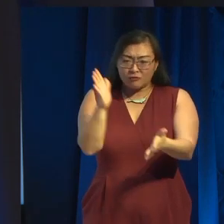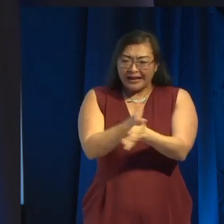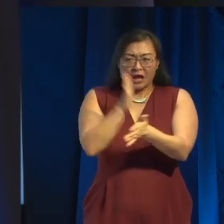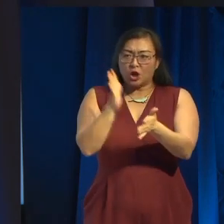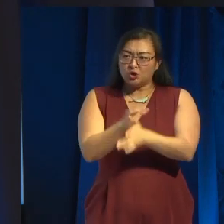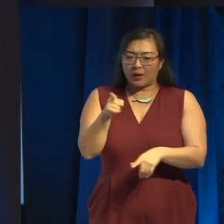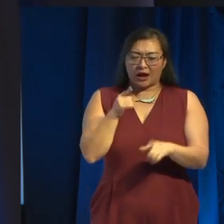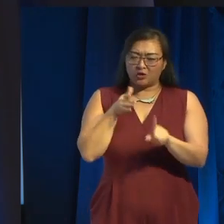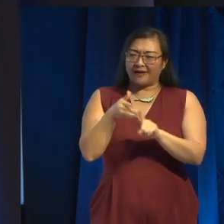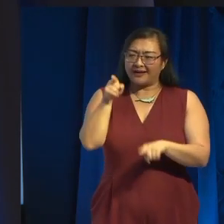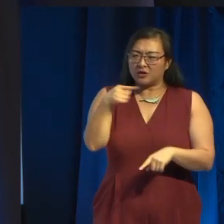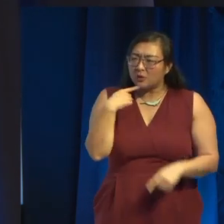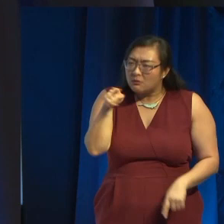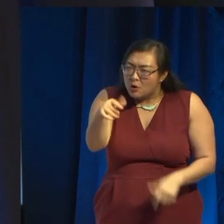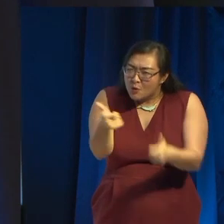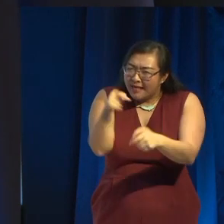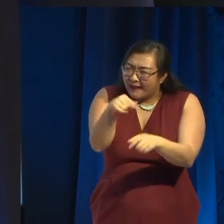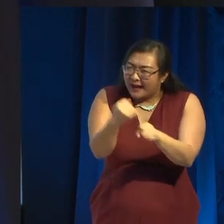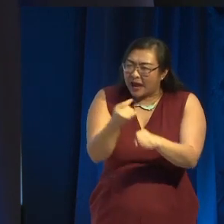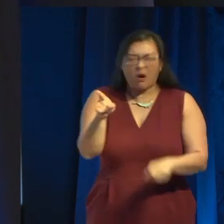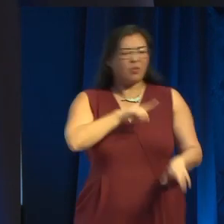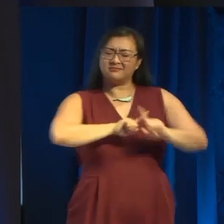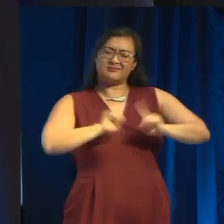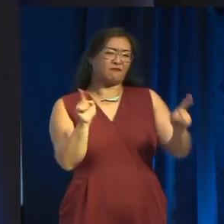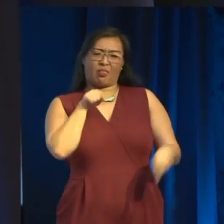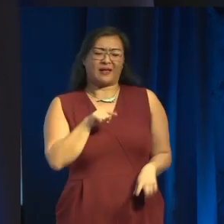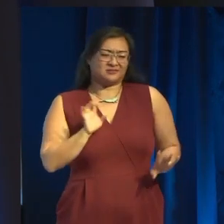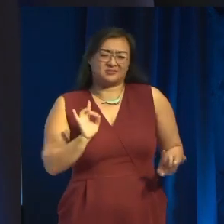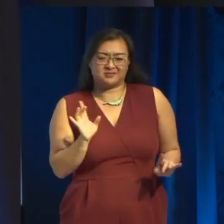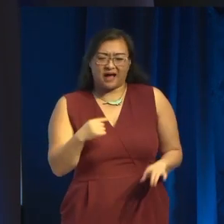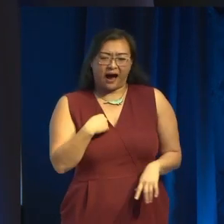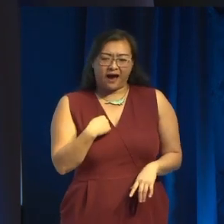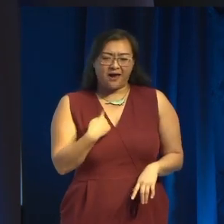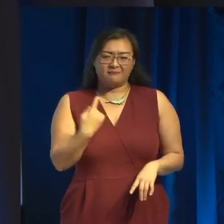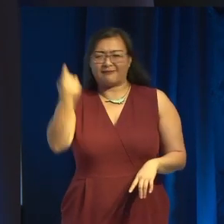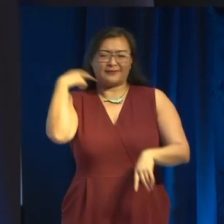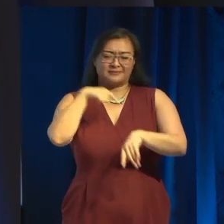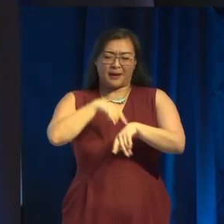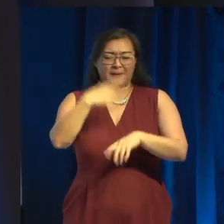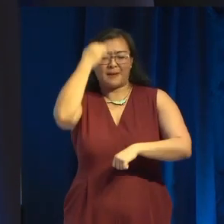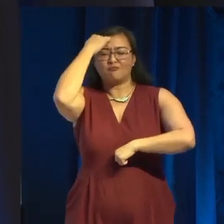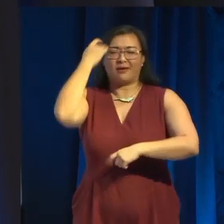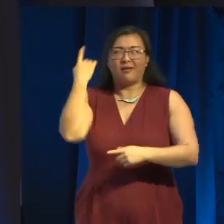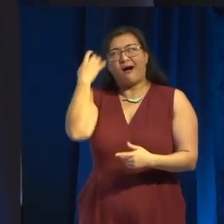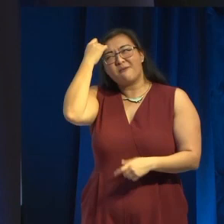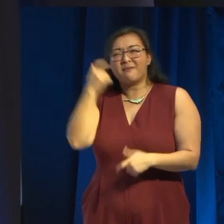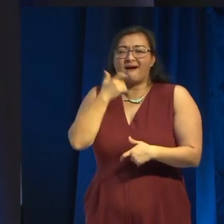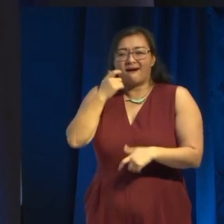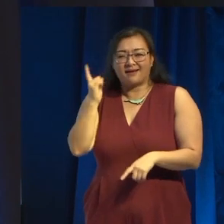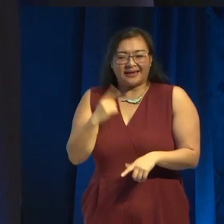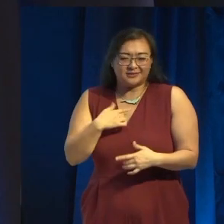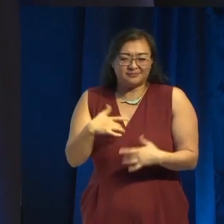different. That's just an emotion that I had back then, a memory that's, evokes something in me